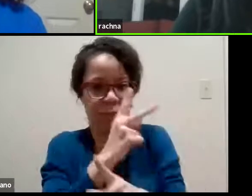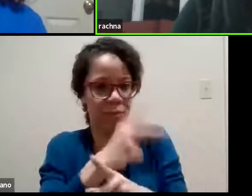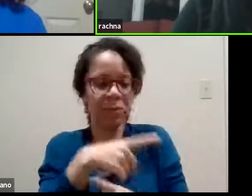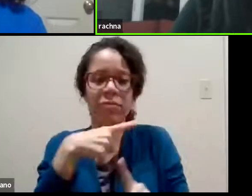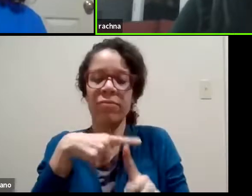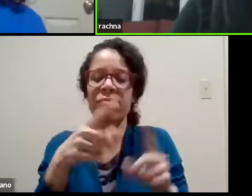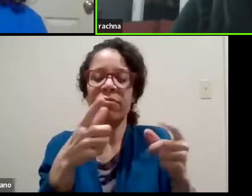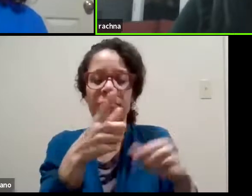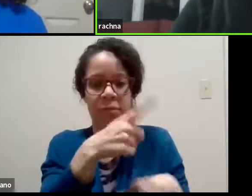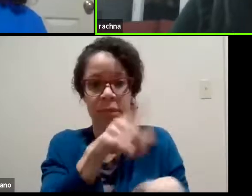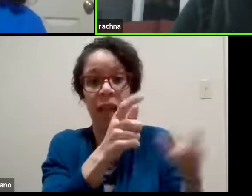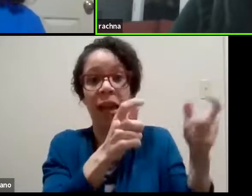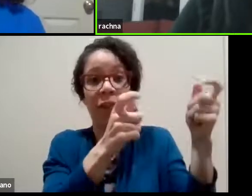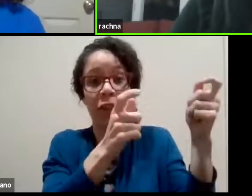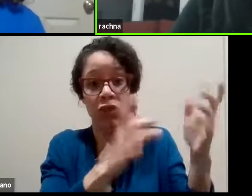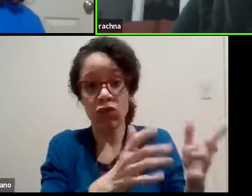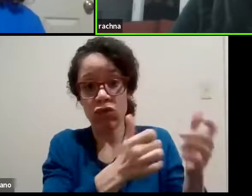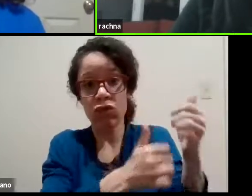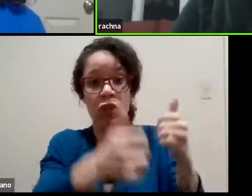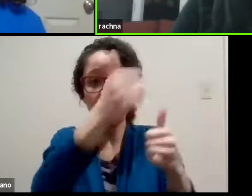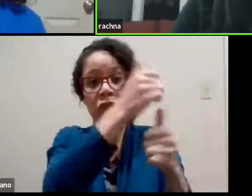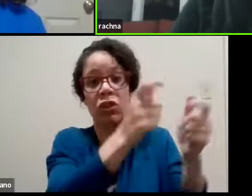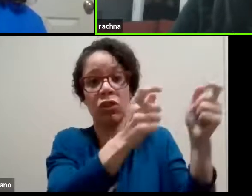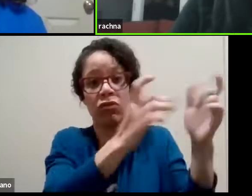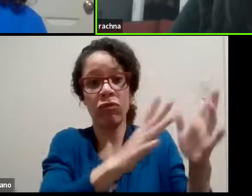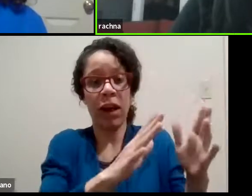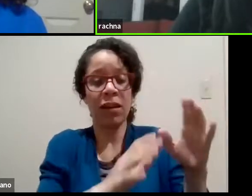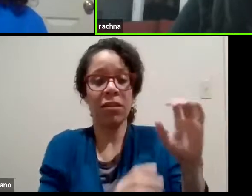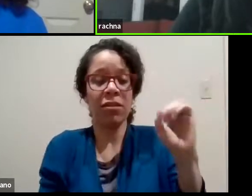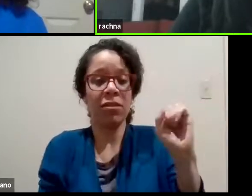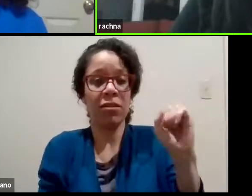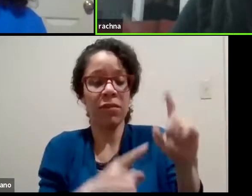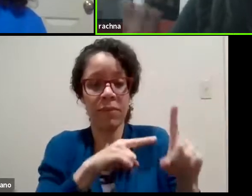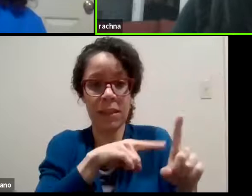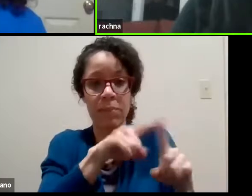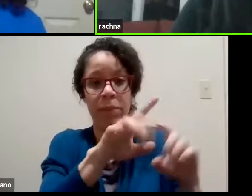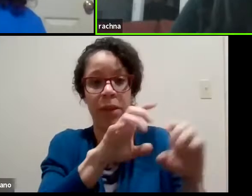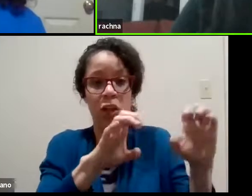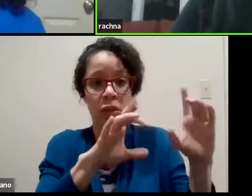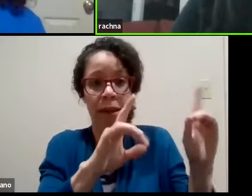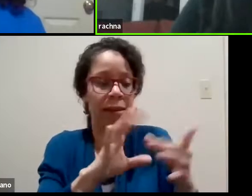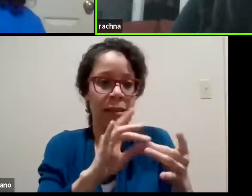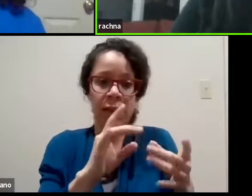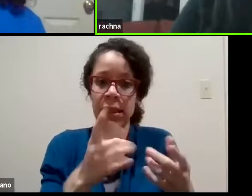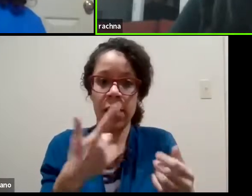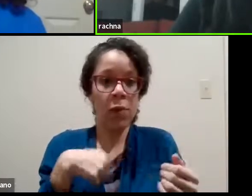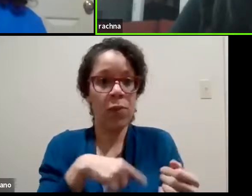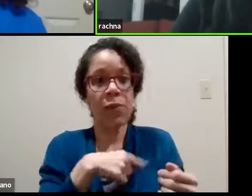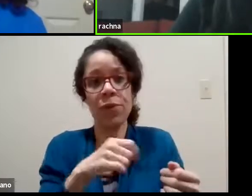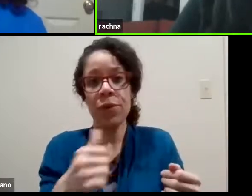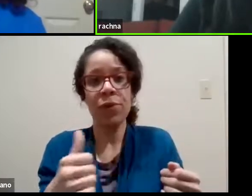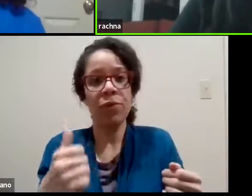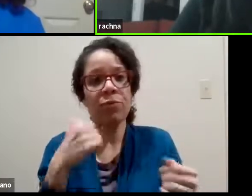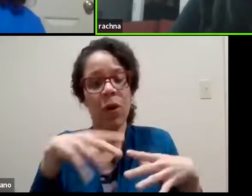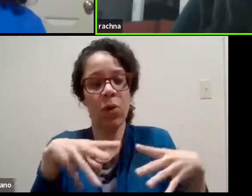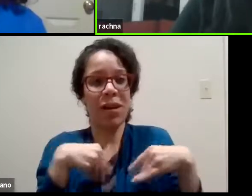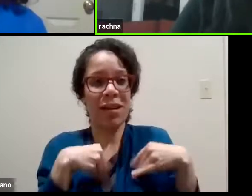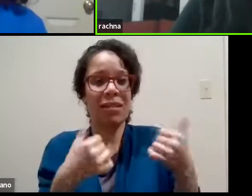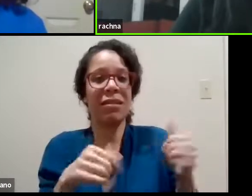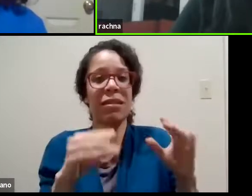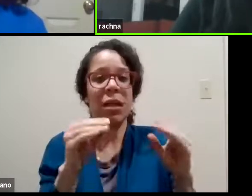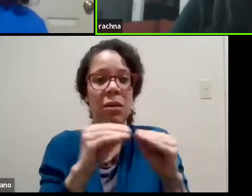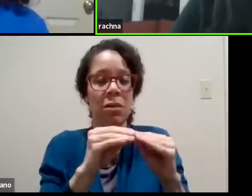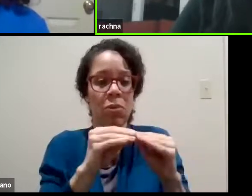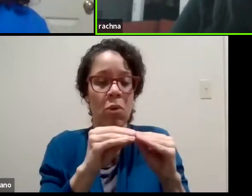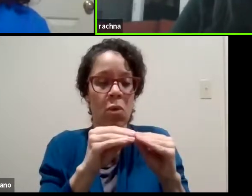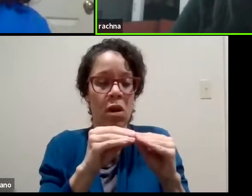calls from the director of special education. I'm just saying we won't accept any more evaluations from MindWell